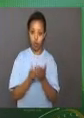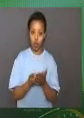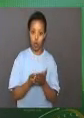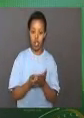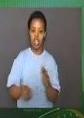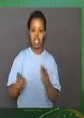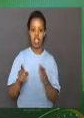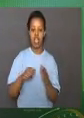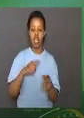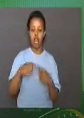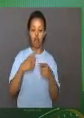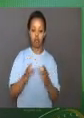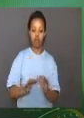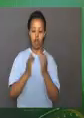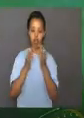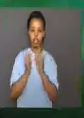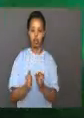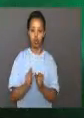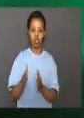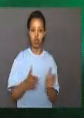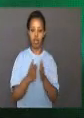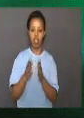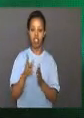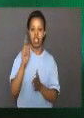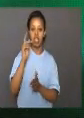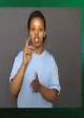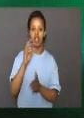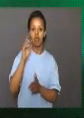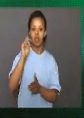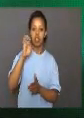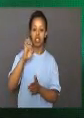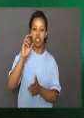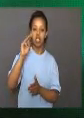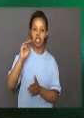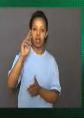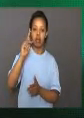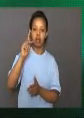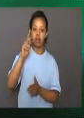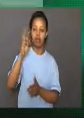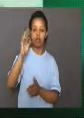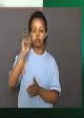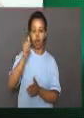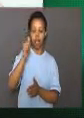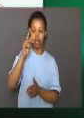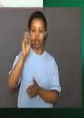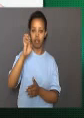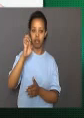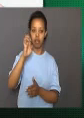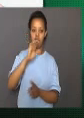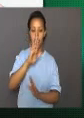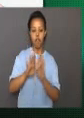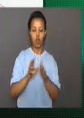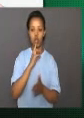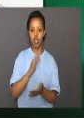undergo lysogeny are known as temperate phages. The temperate